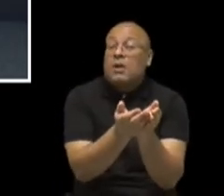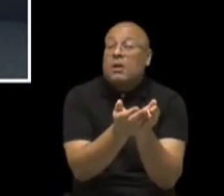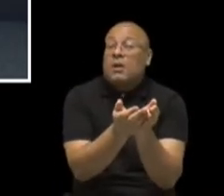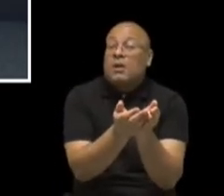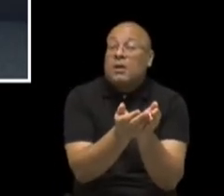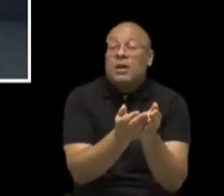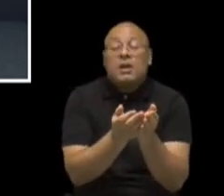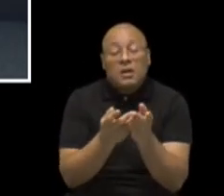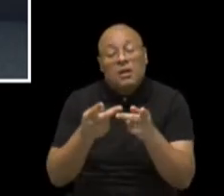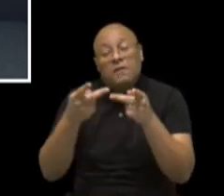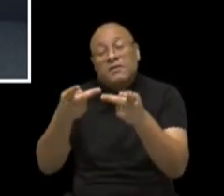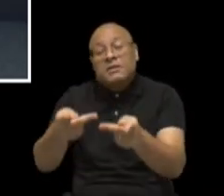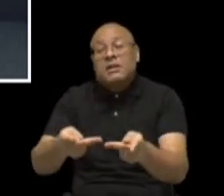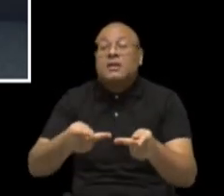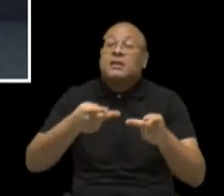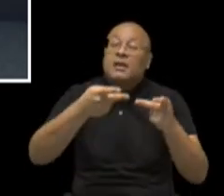visit